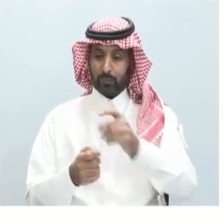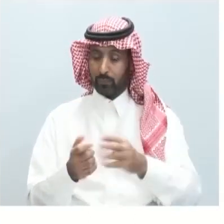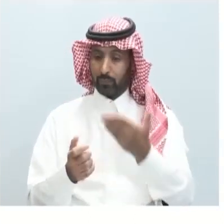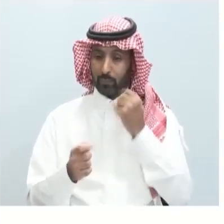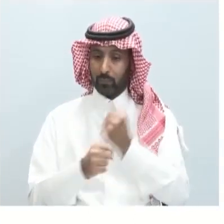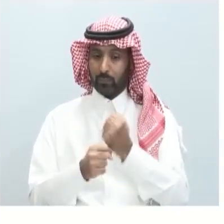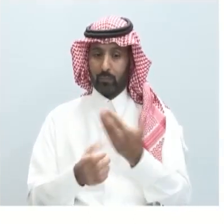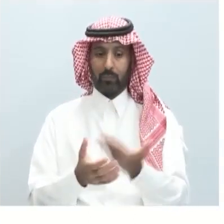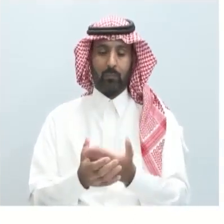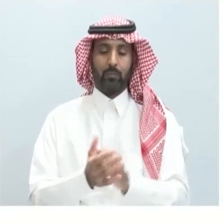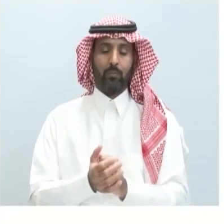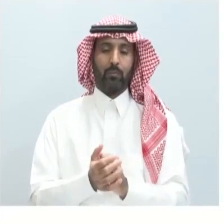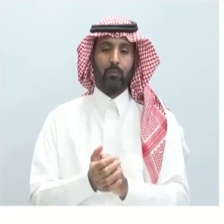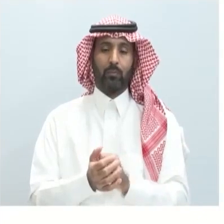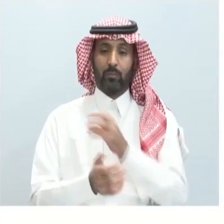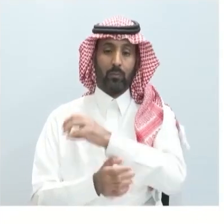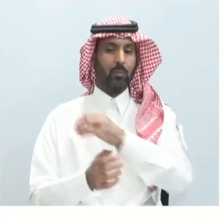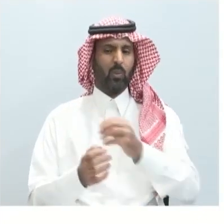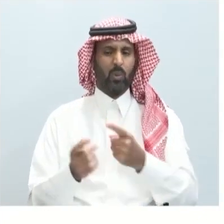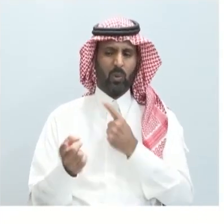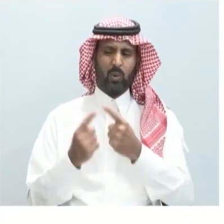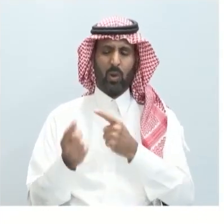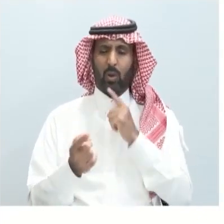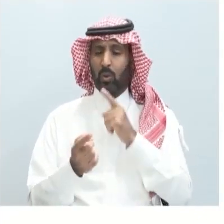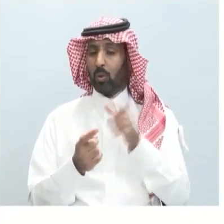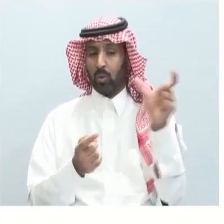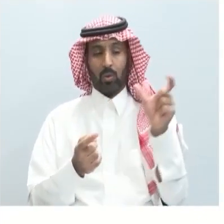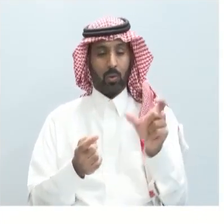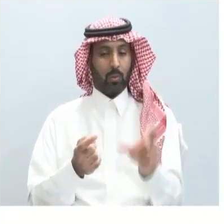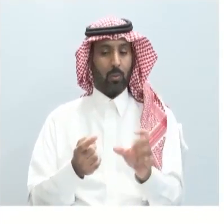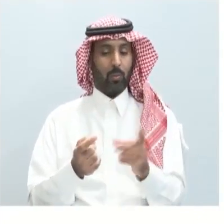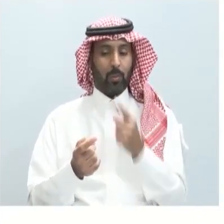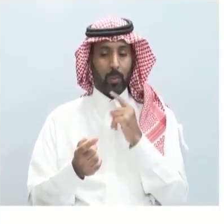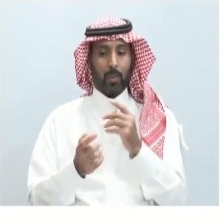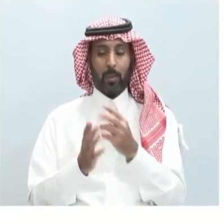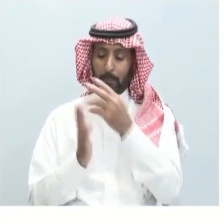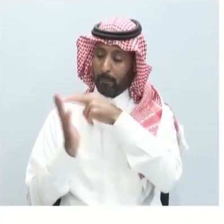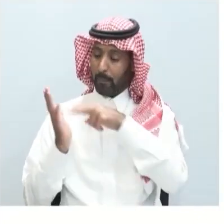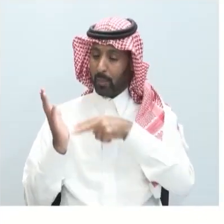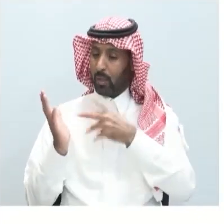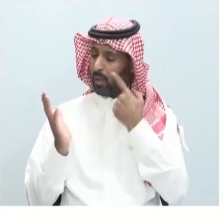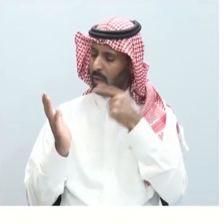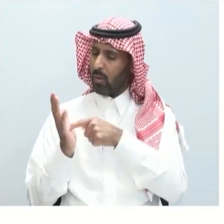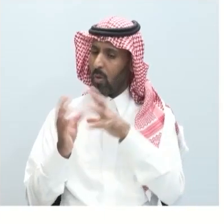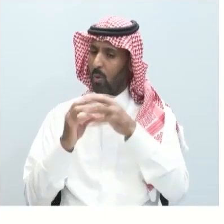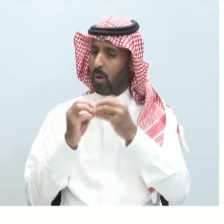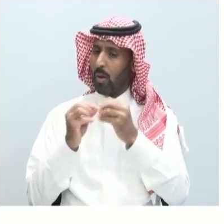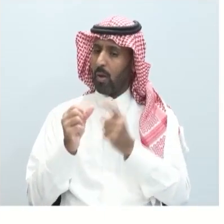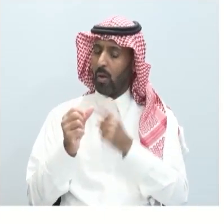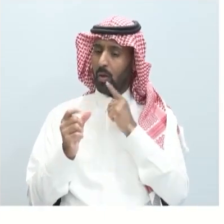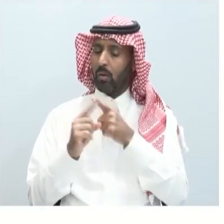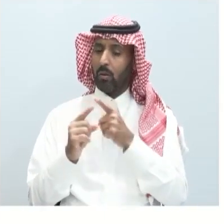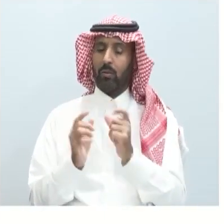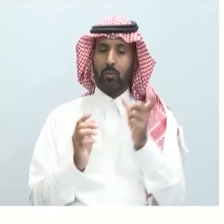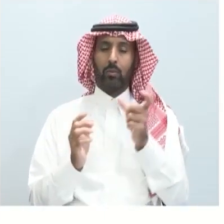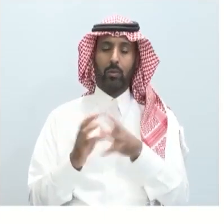and partners. So let's discuss what each word means in the context of the article. Again, discuss what